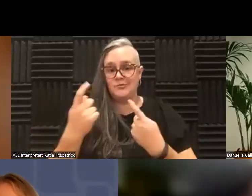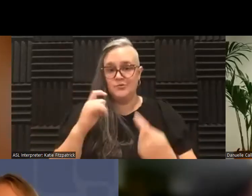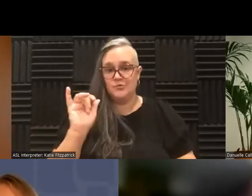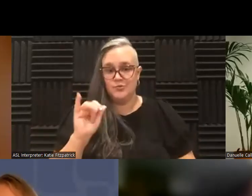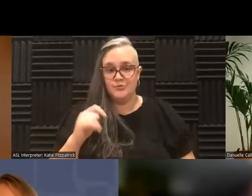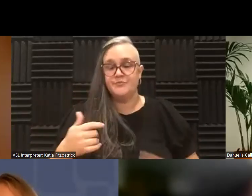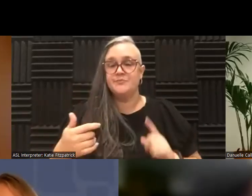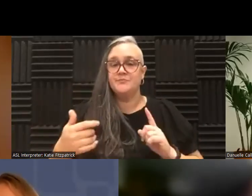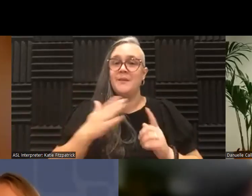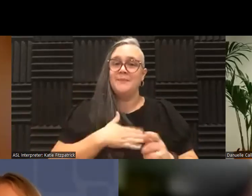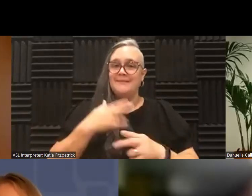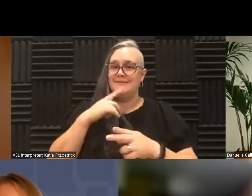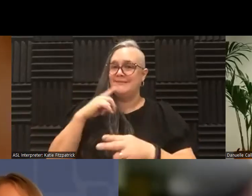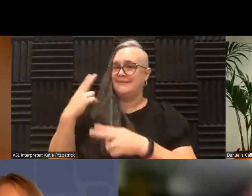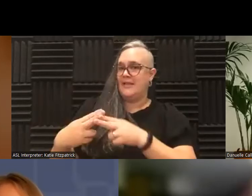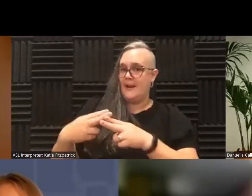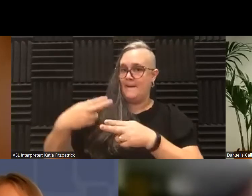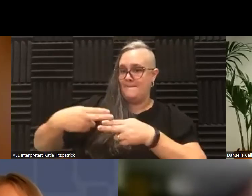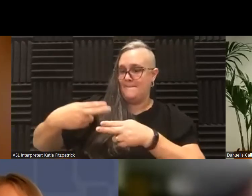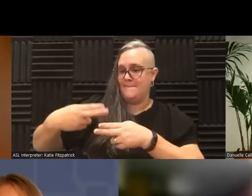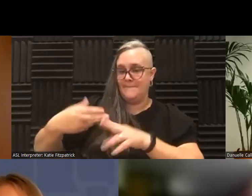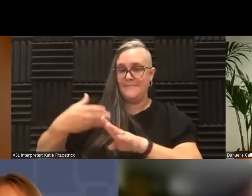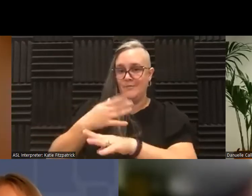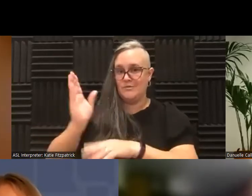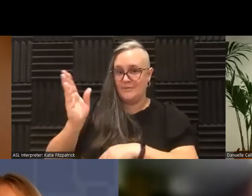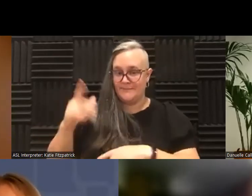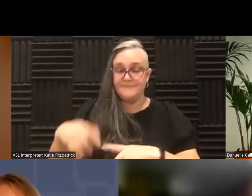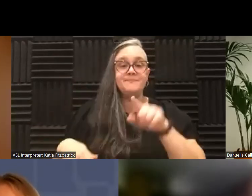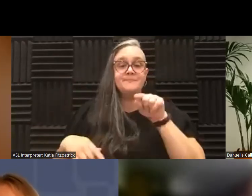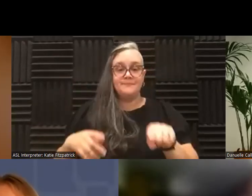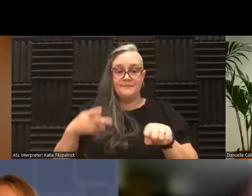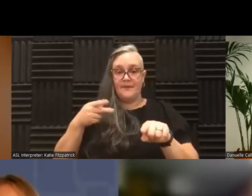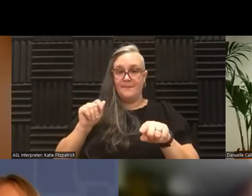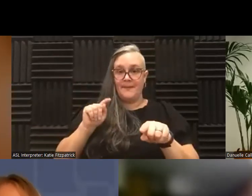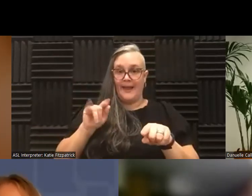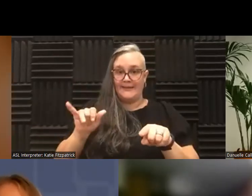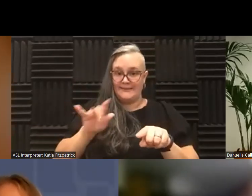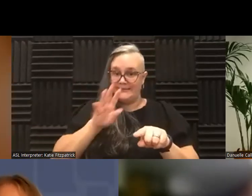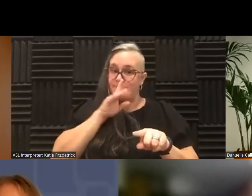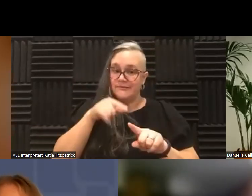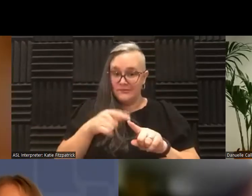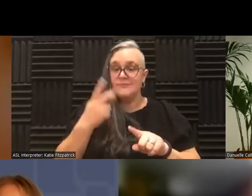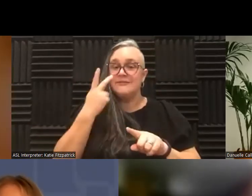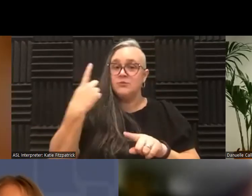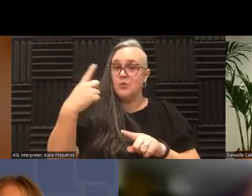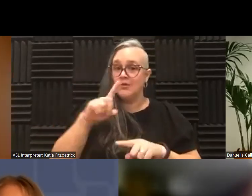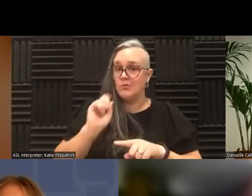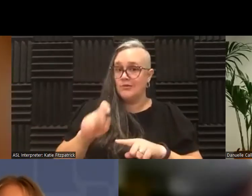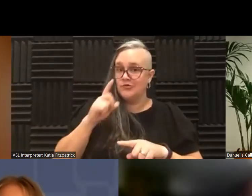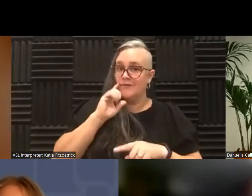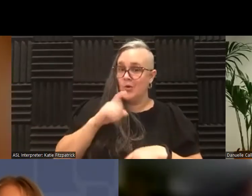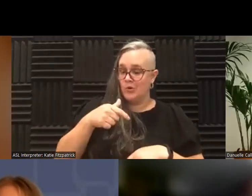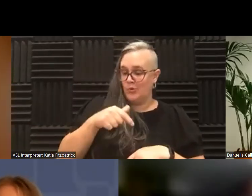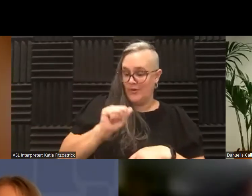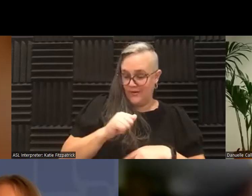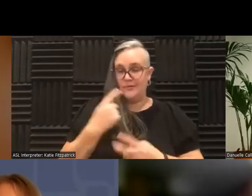This is Patty speaking. So I have one comment and request in the Q&A and then one question in the chat. So I'll